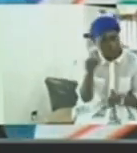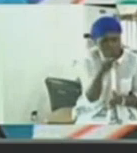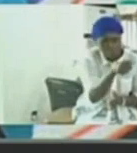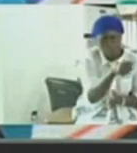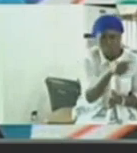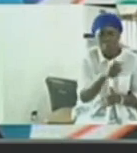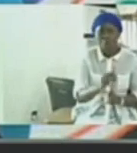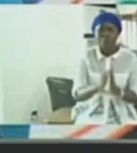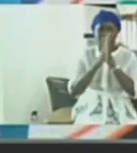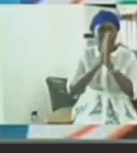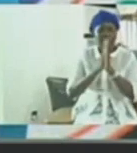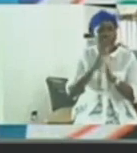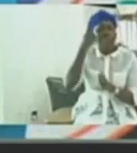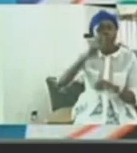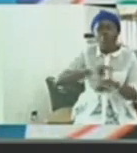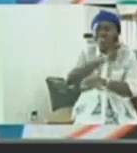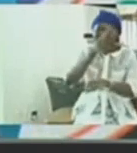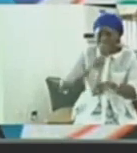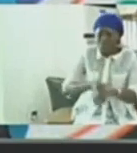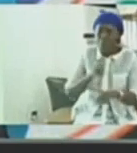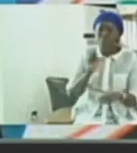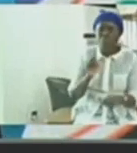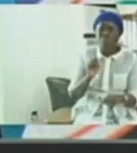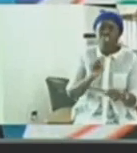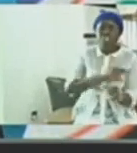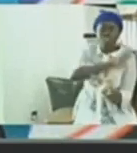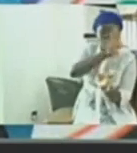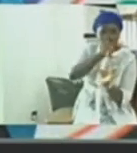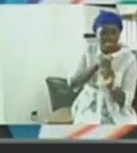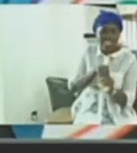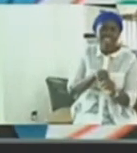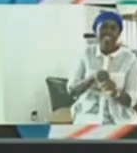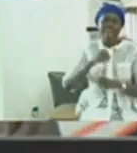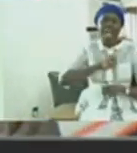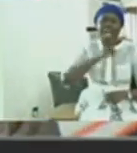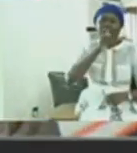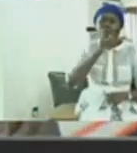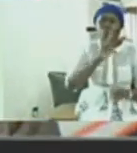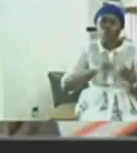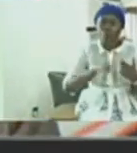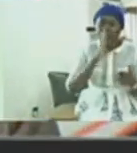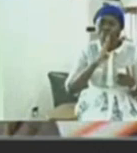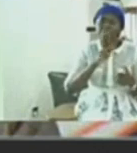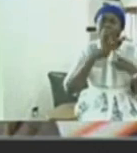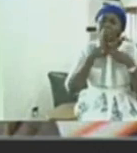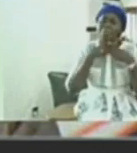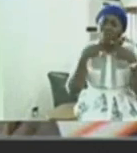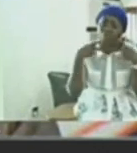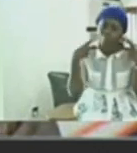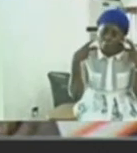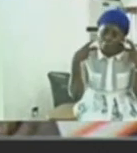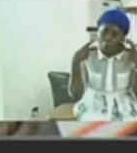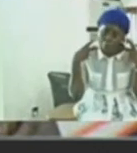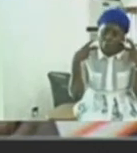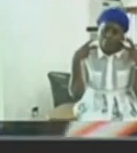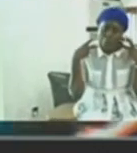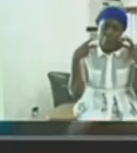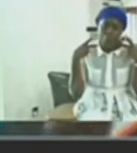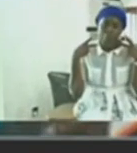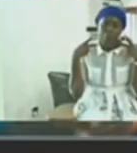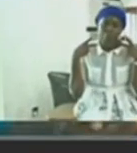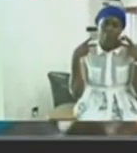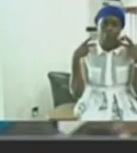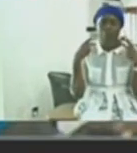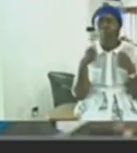pray for nations, including Nigeria. He also recounted how God specifically told him at the